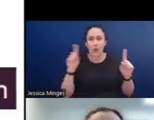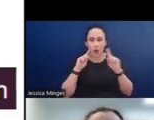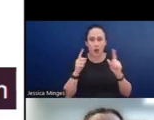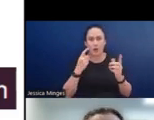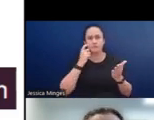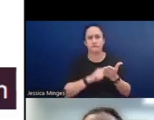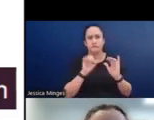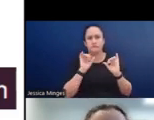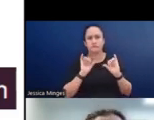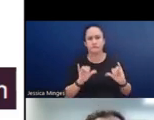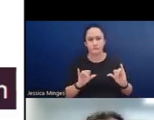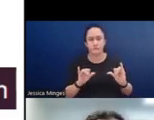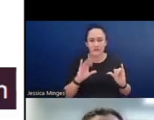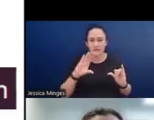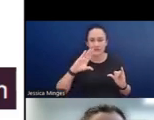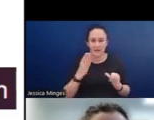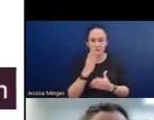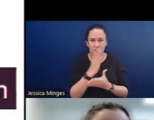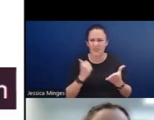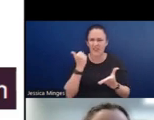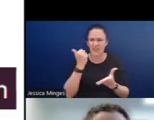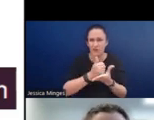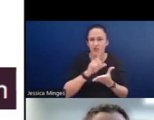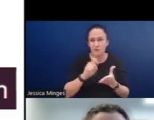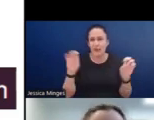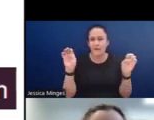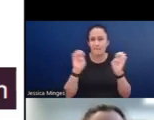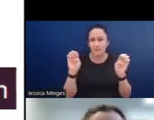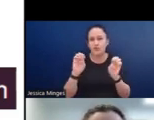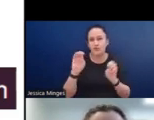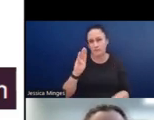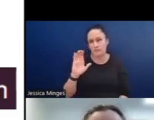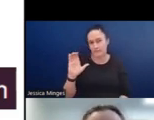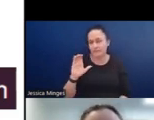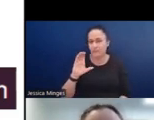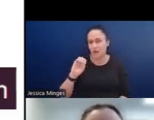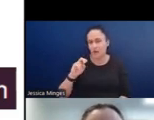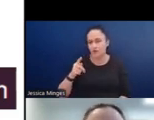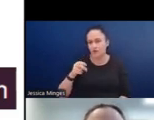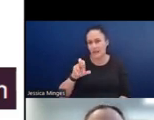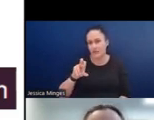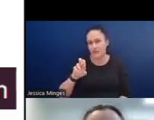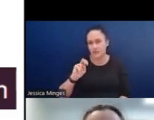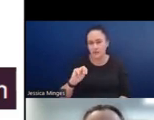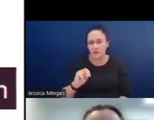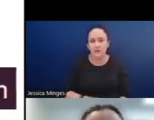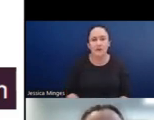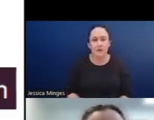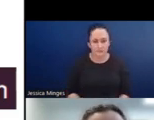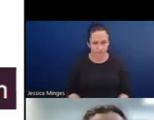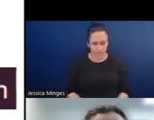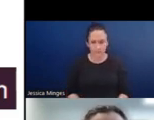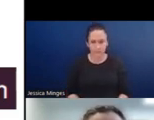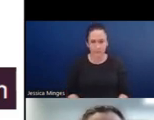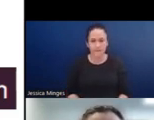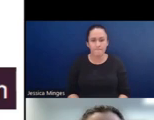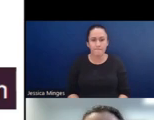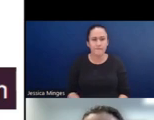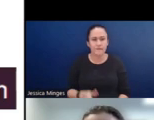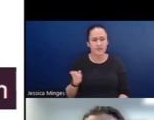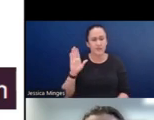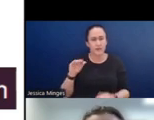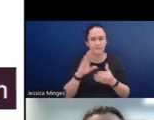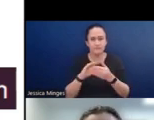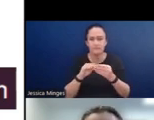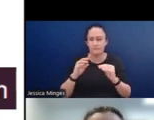that part of the intervention should be emergency contraception. And so that was taken into account. And so she'll say more about the intervention